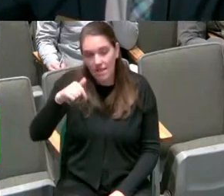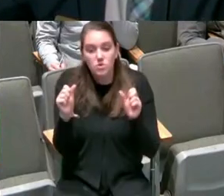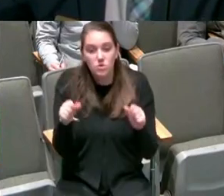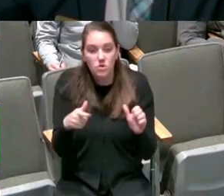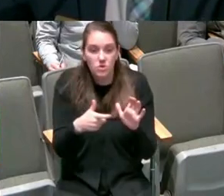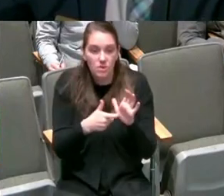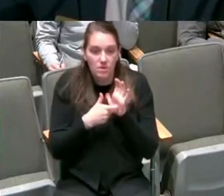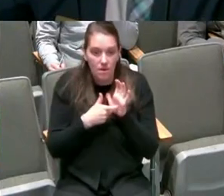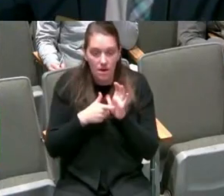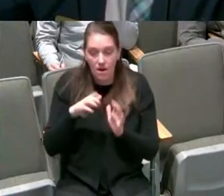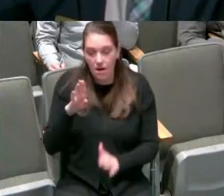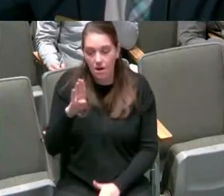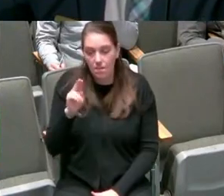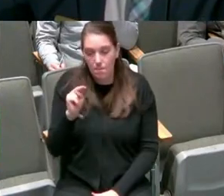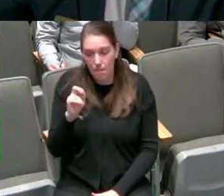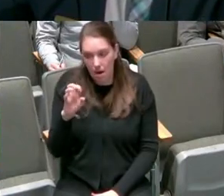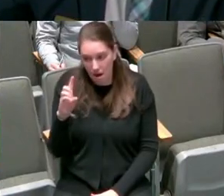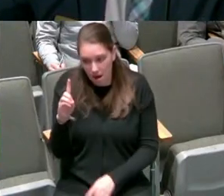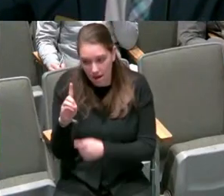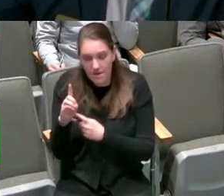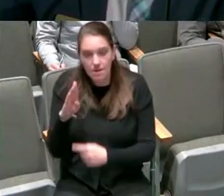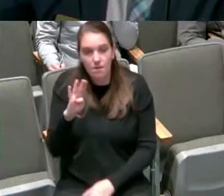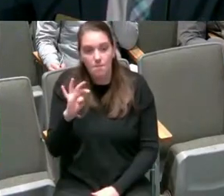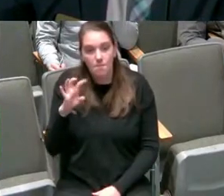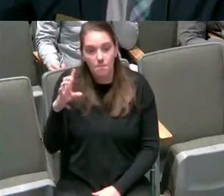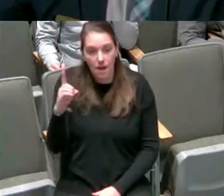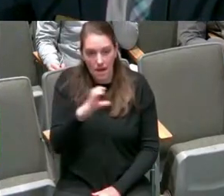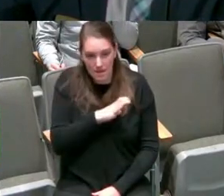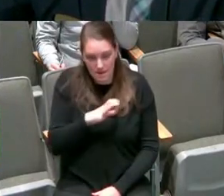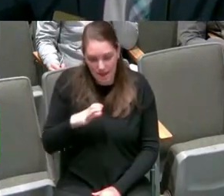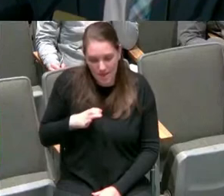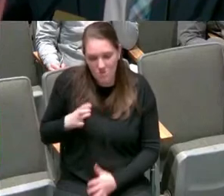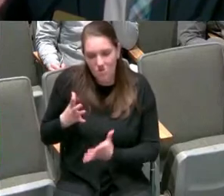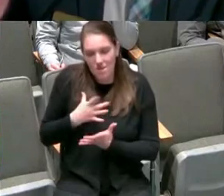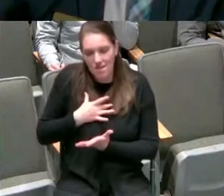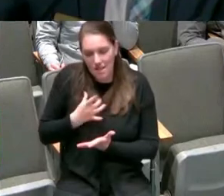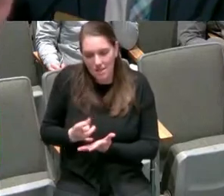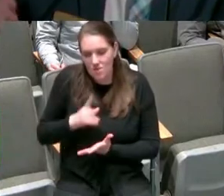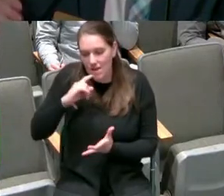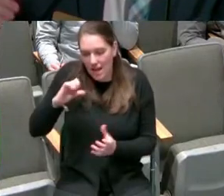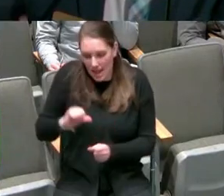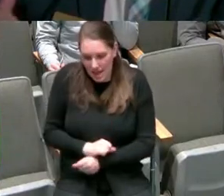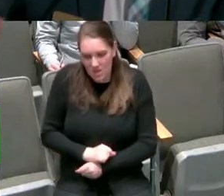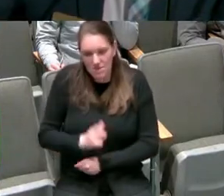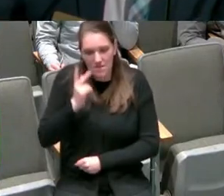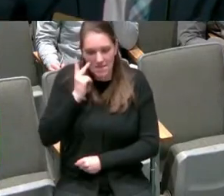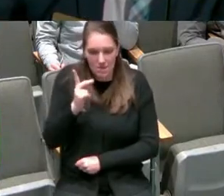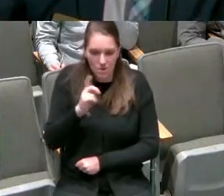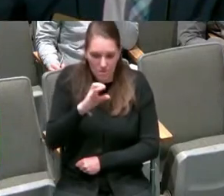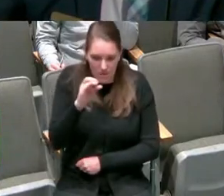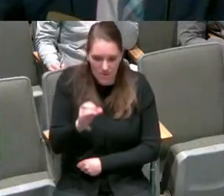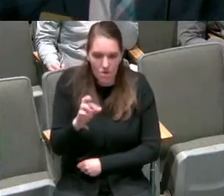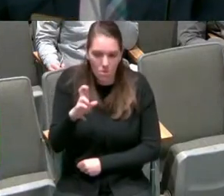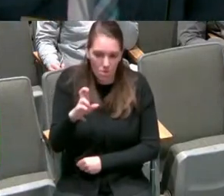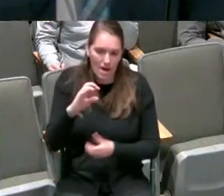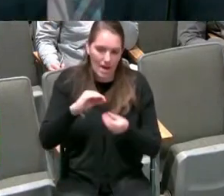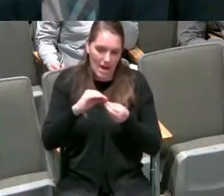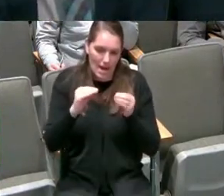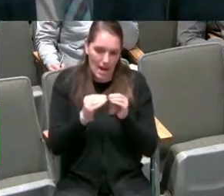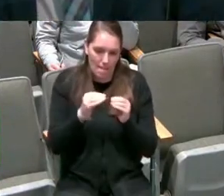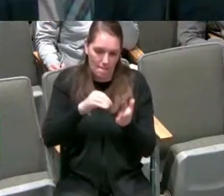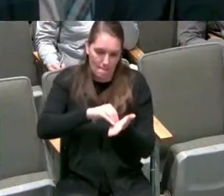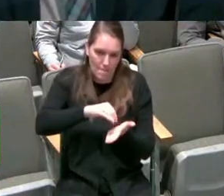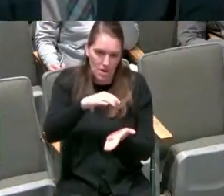Bond and if so Bond Council likes to actually see either a unanimous Vote or a number